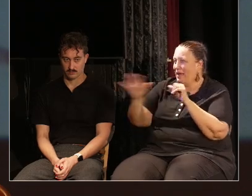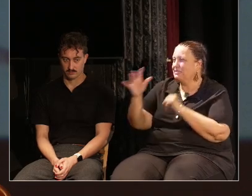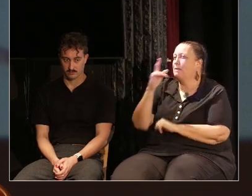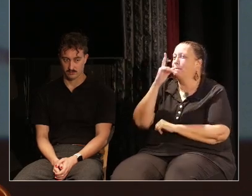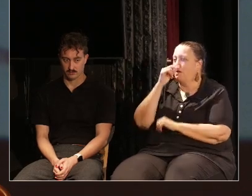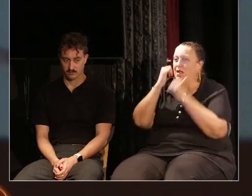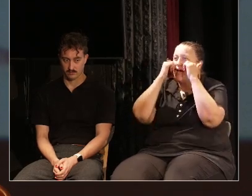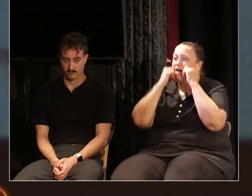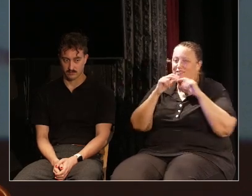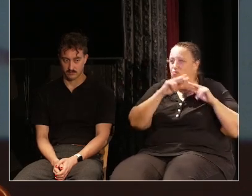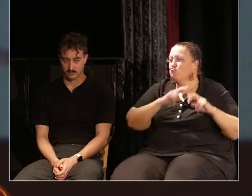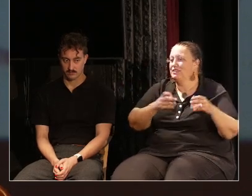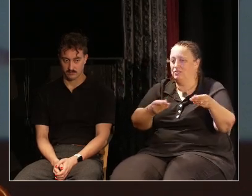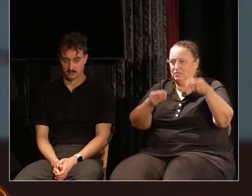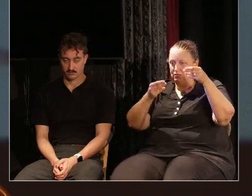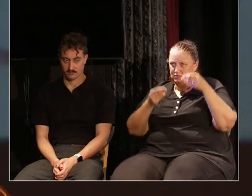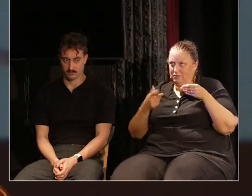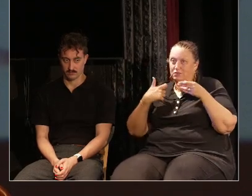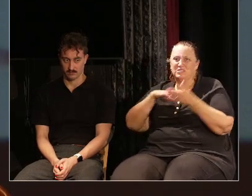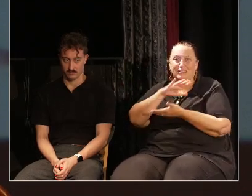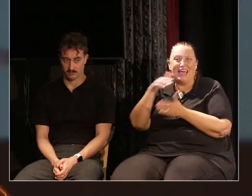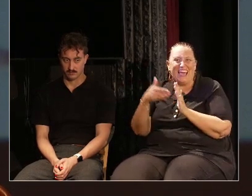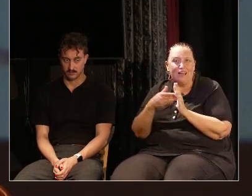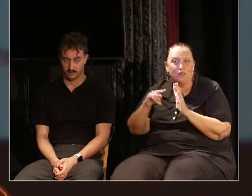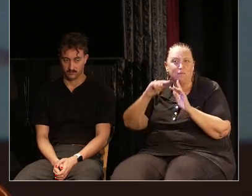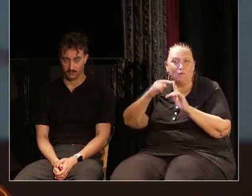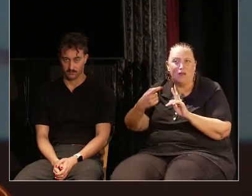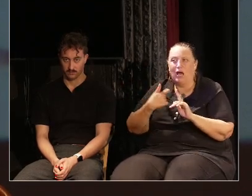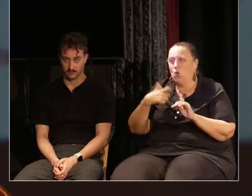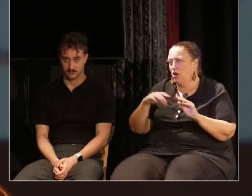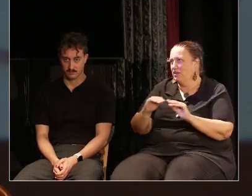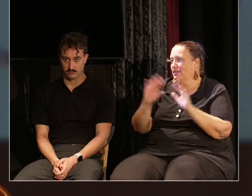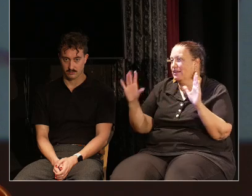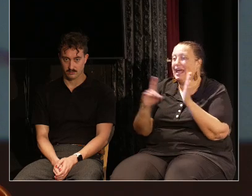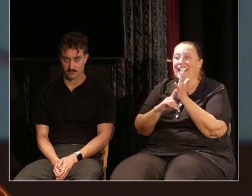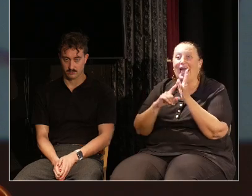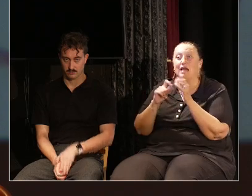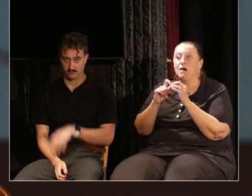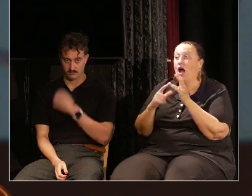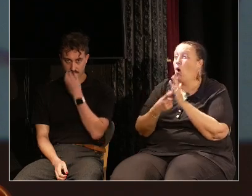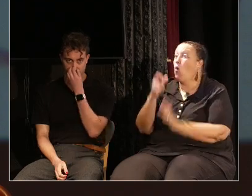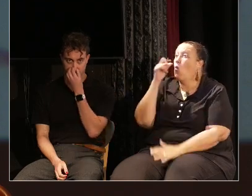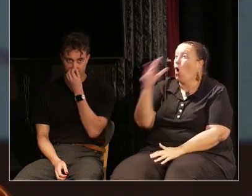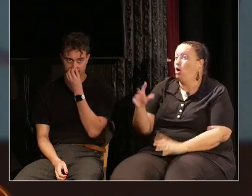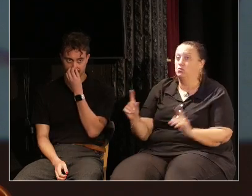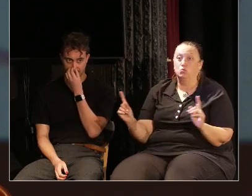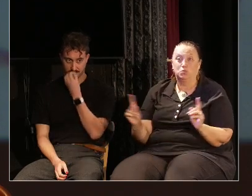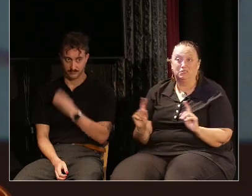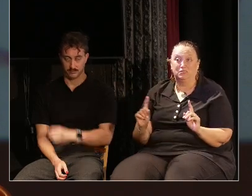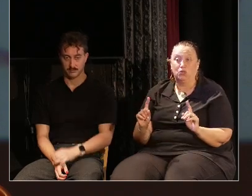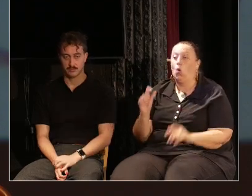work. I do want to just finish on this point by saying that I also want to be clear about what Labor won't be doing in this space, and we will